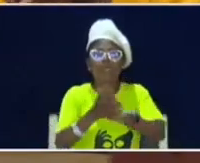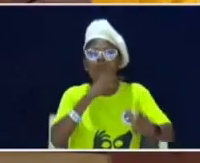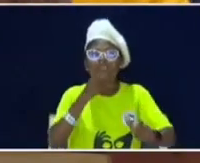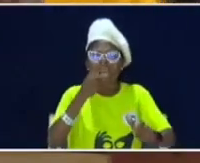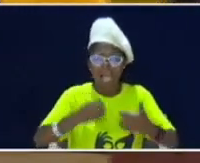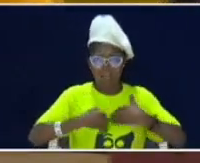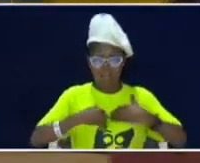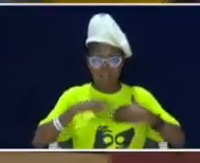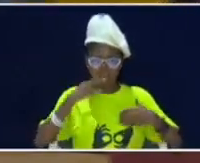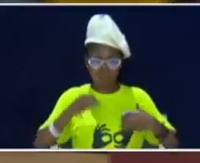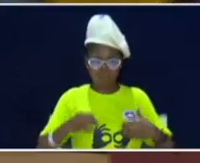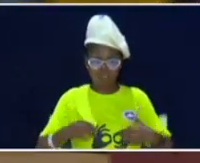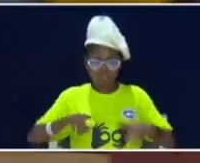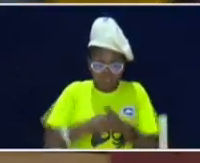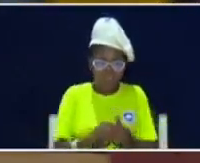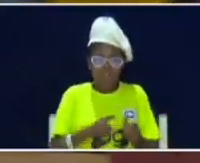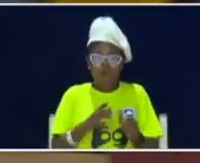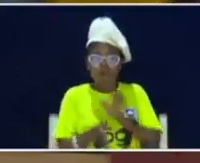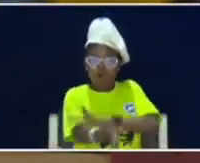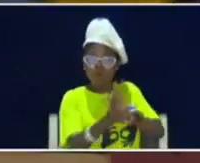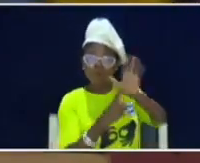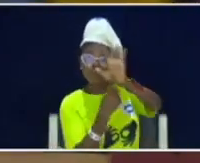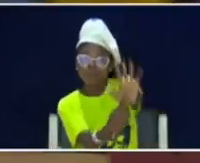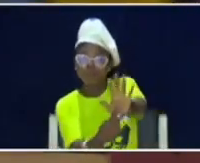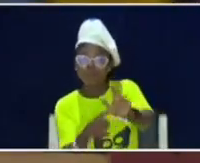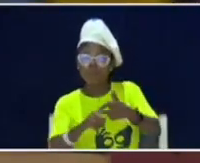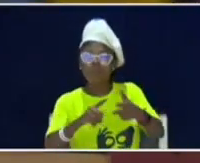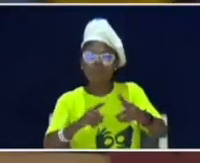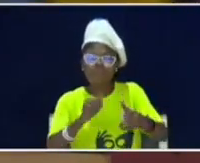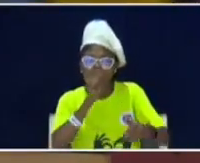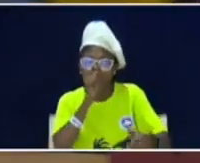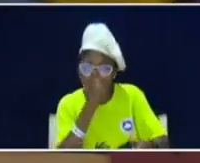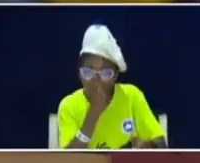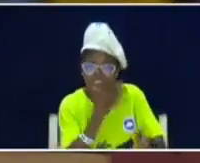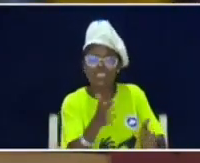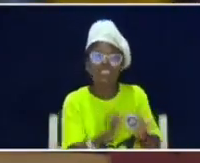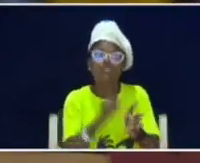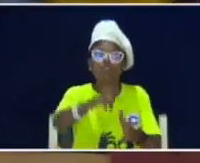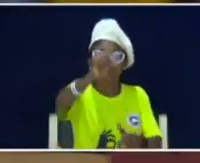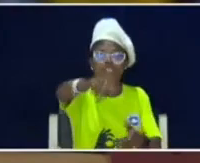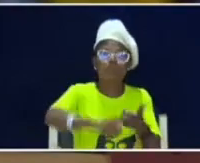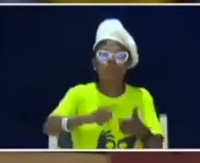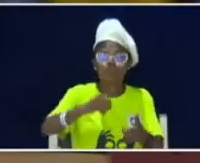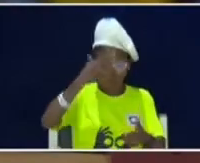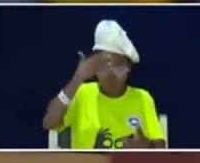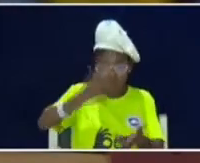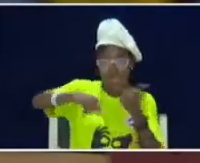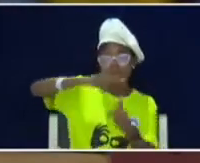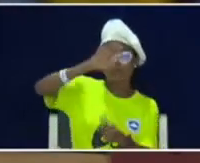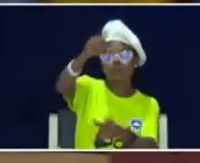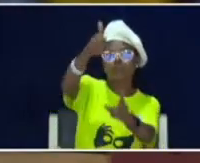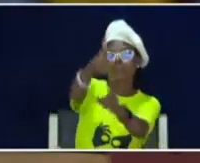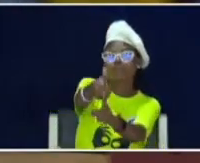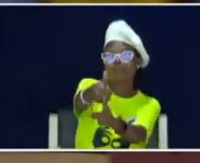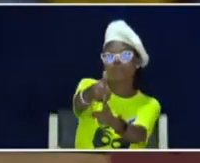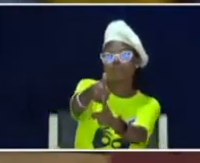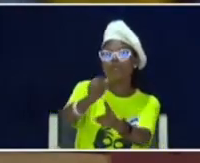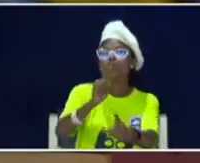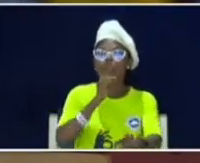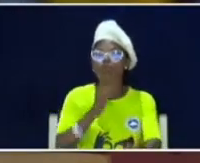about your family. God begins to show you secret things that you need to know about yourself that will make you soar like an